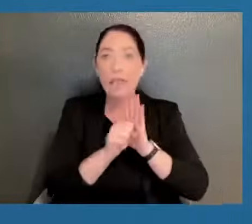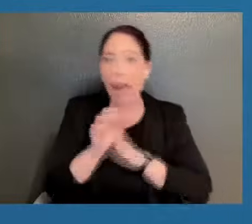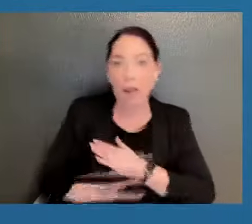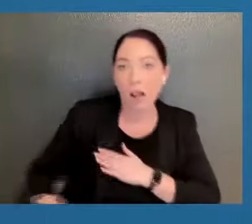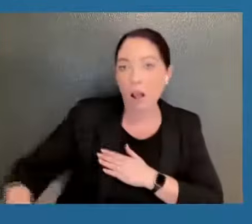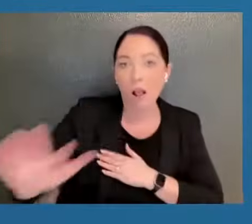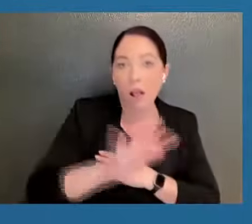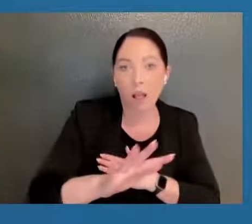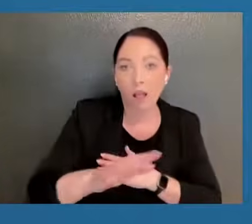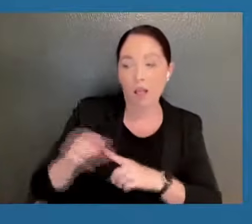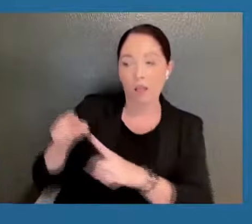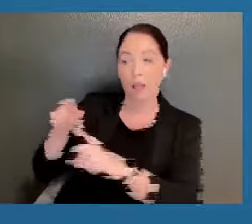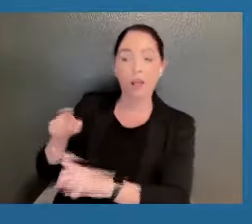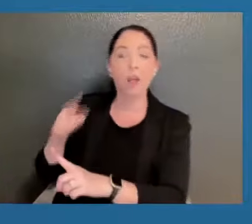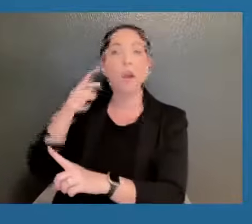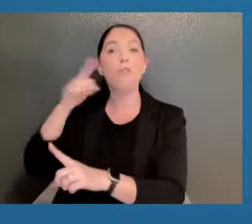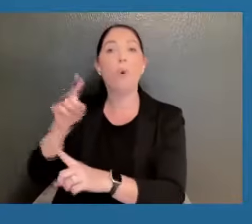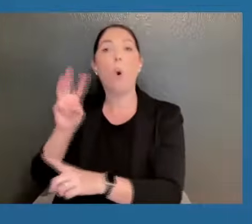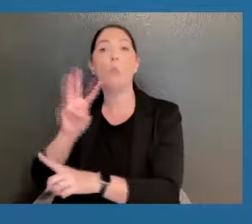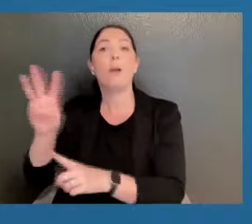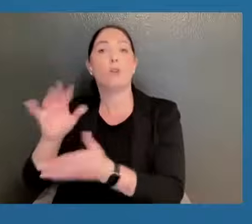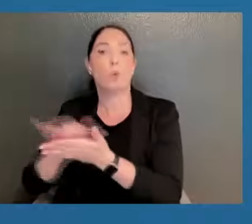another tax credit for them as well.